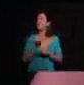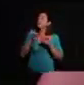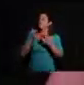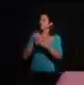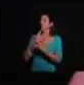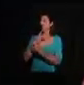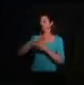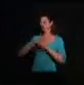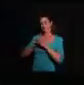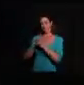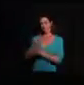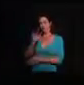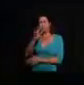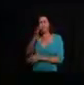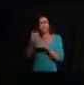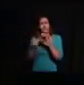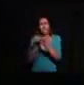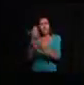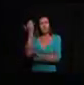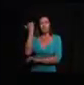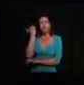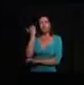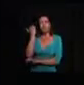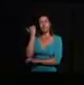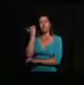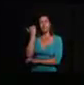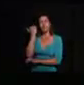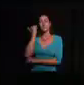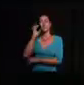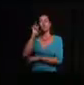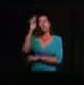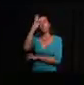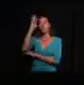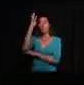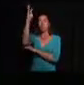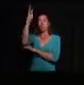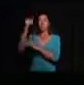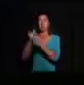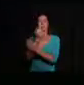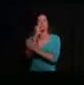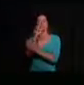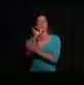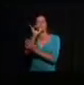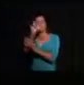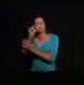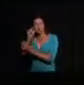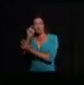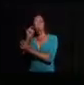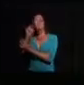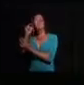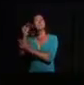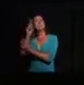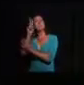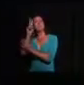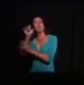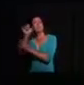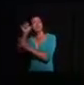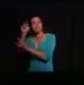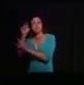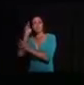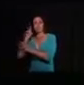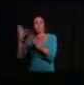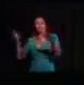all began about 5 years ago when we came up with a new mission and vision for the organization. And as